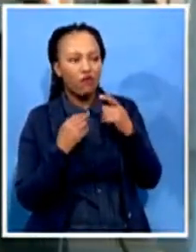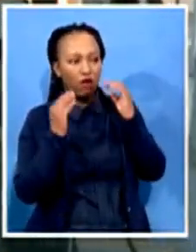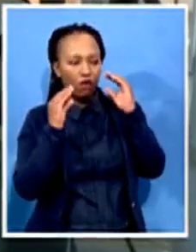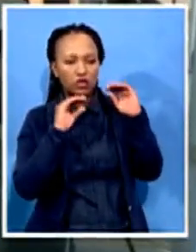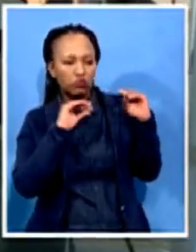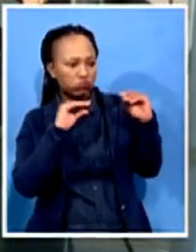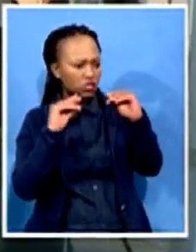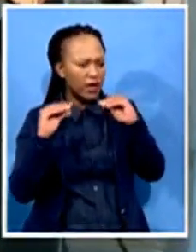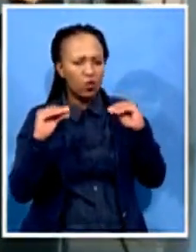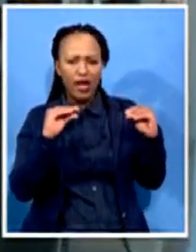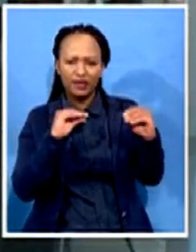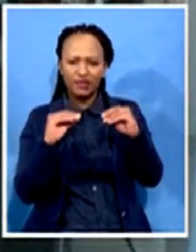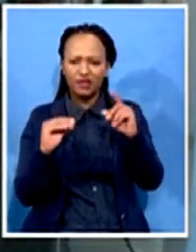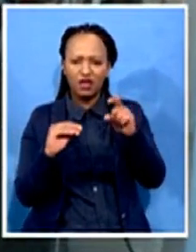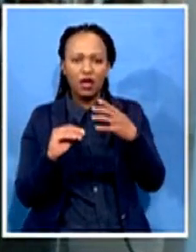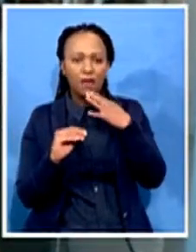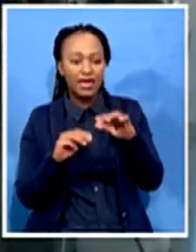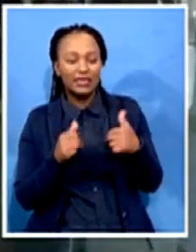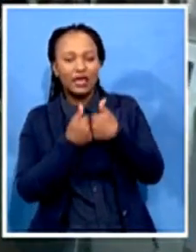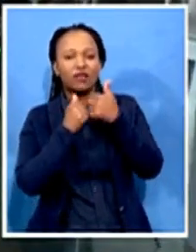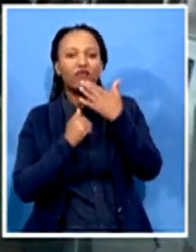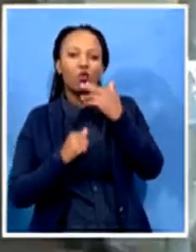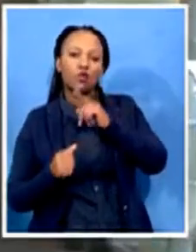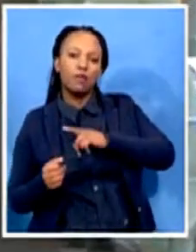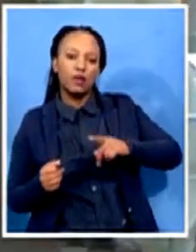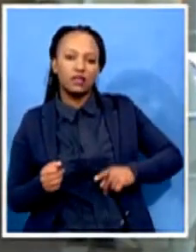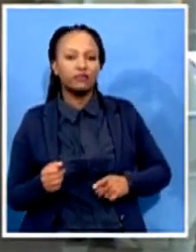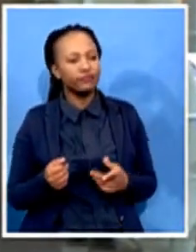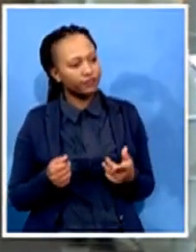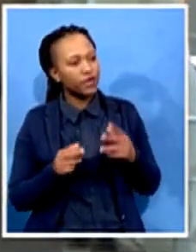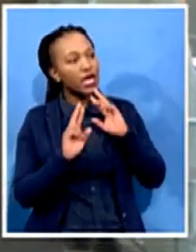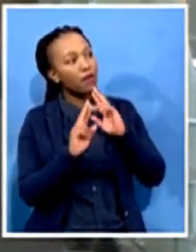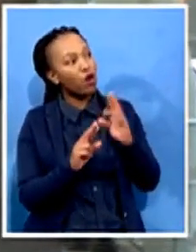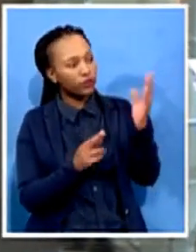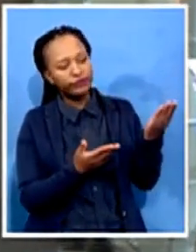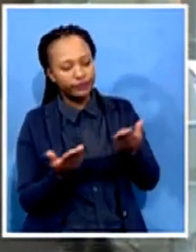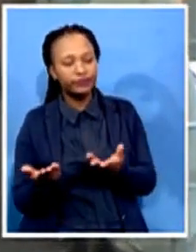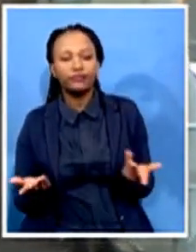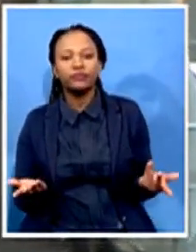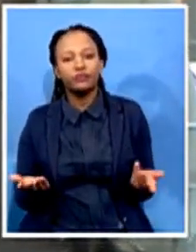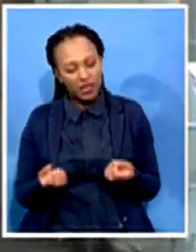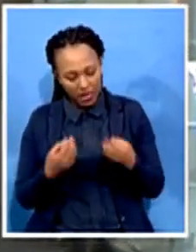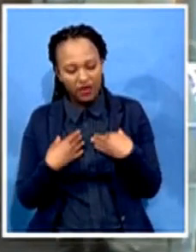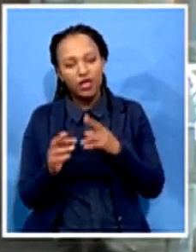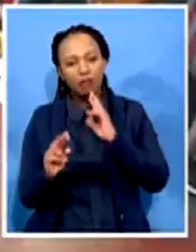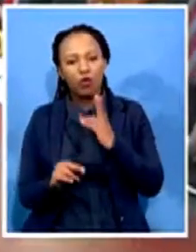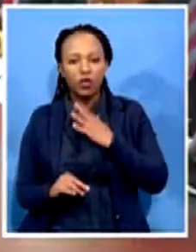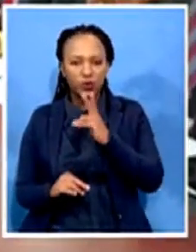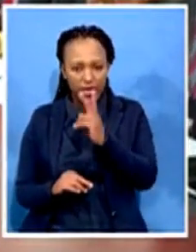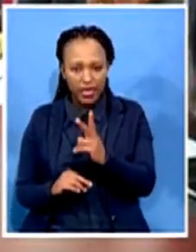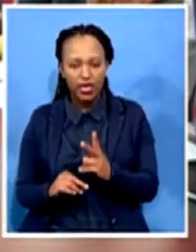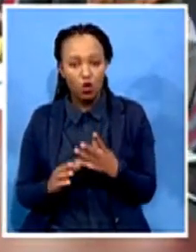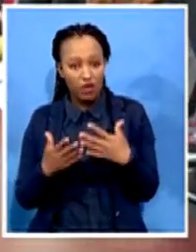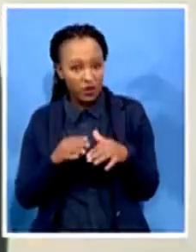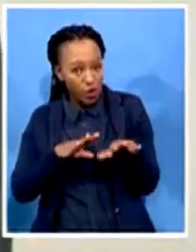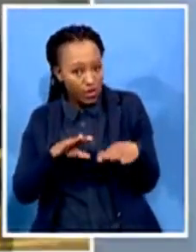that release the report. Right. If he's confident about the course of action that he has taken, let the public